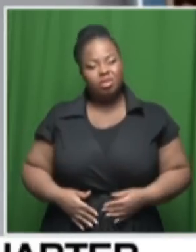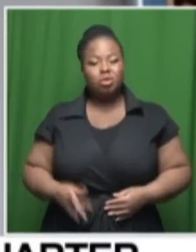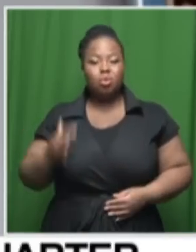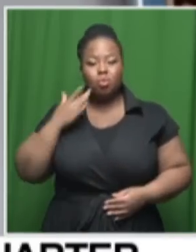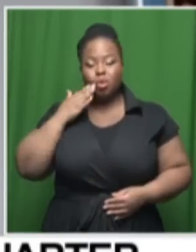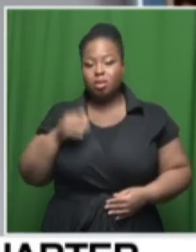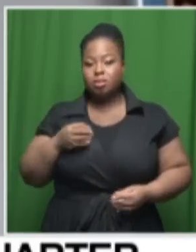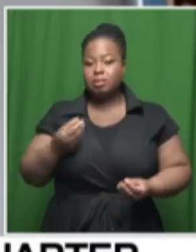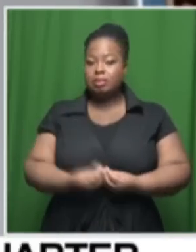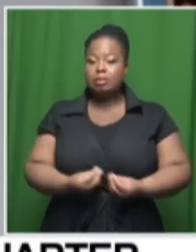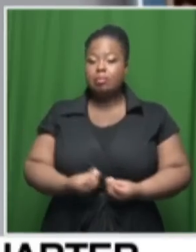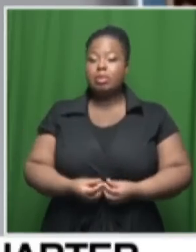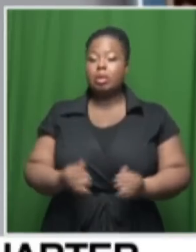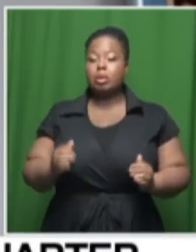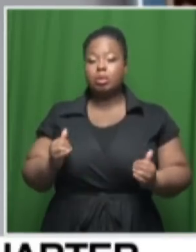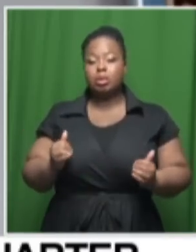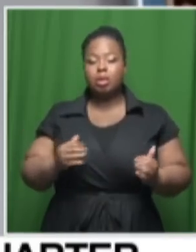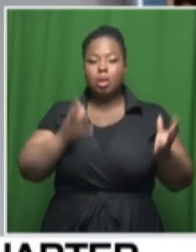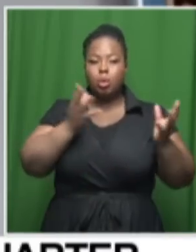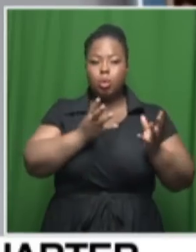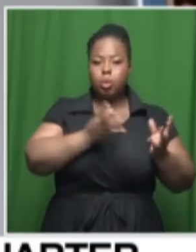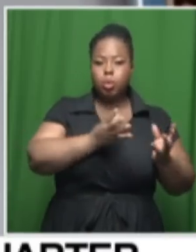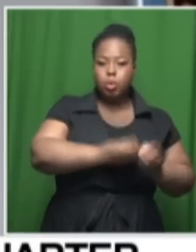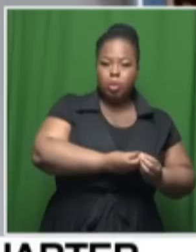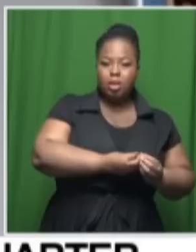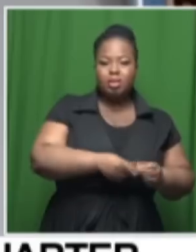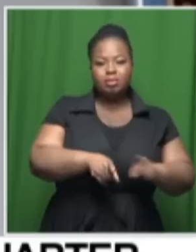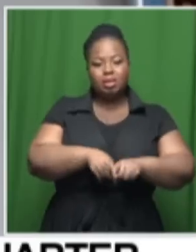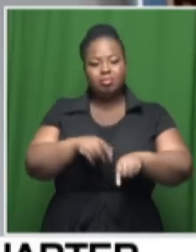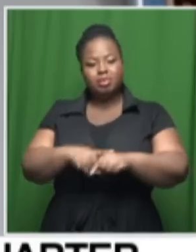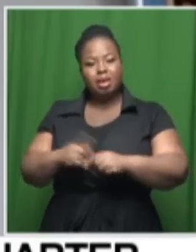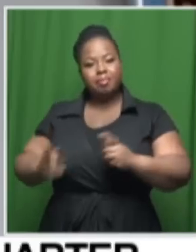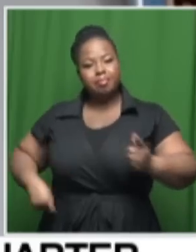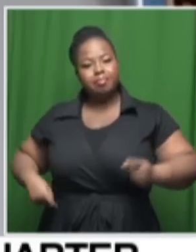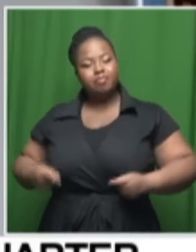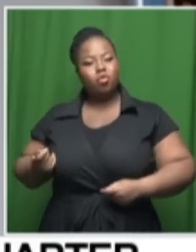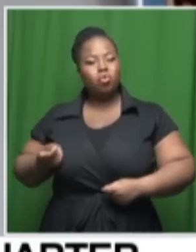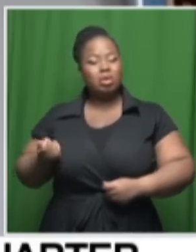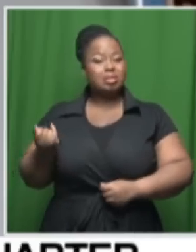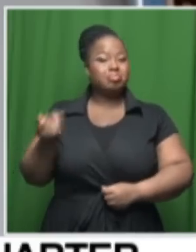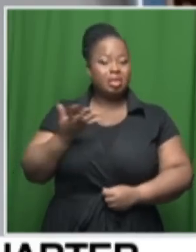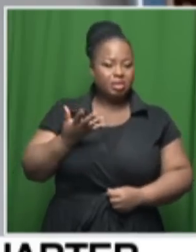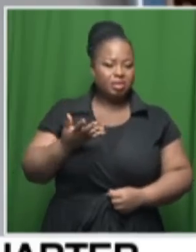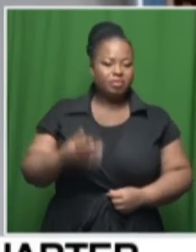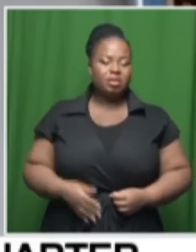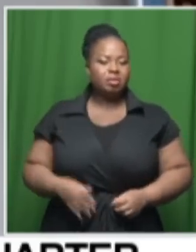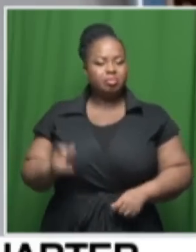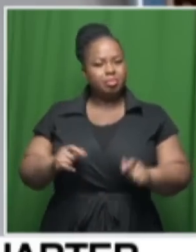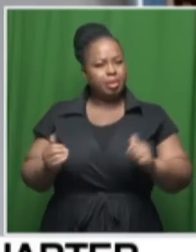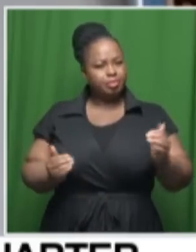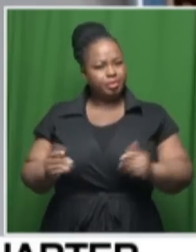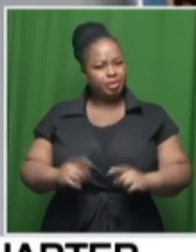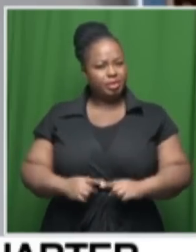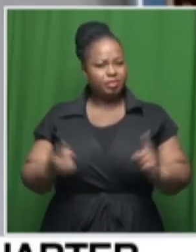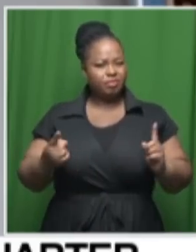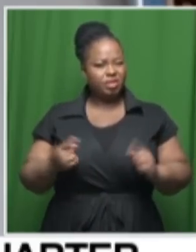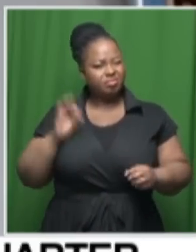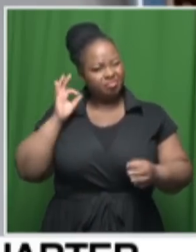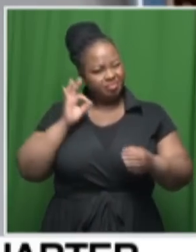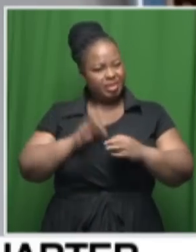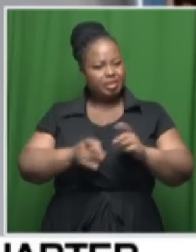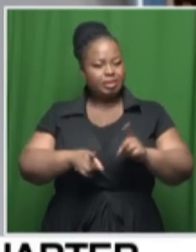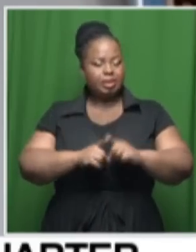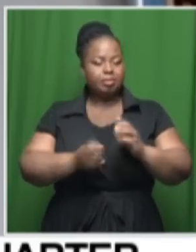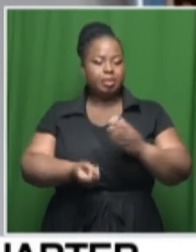when something becomes scarcer and something becomes more expensive, then people treat it differently. And that's exactly what's been happening to